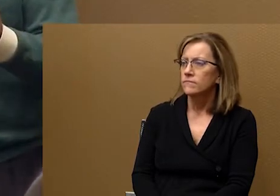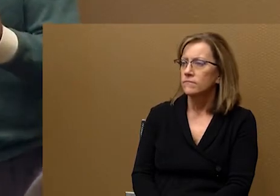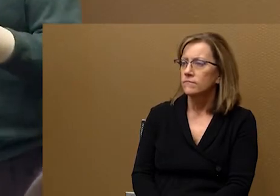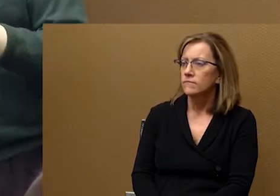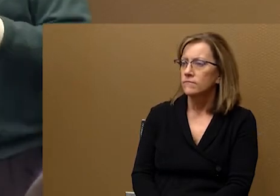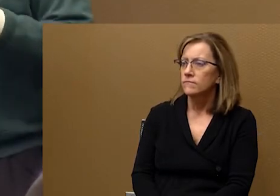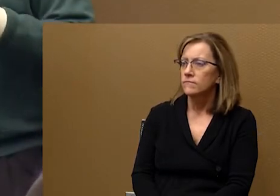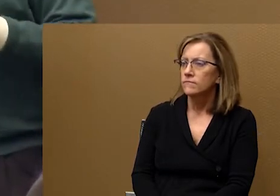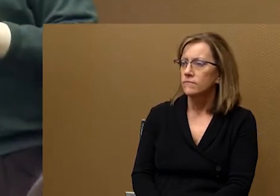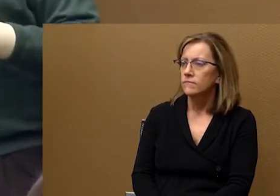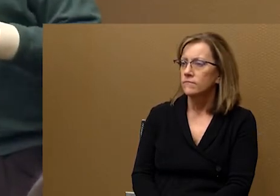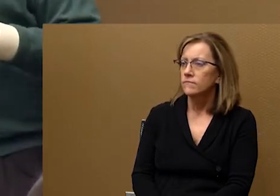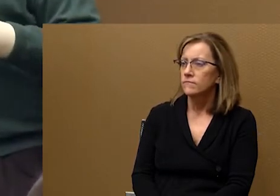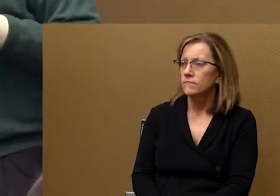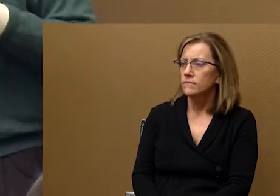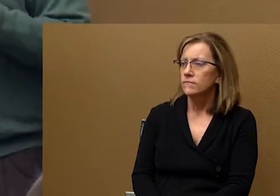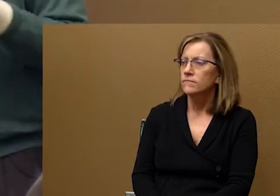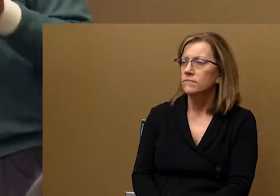before you do anything.